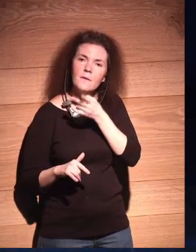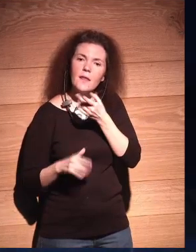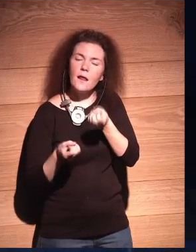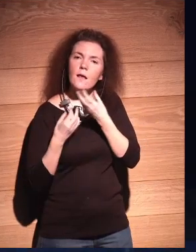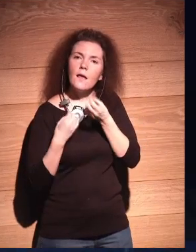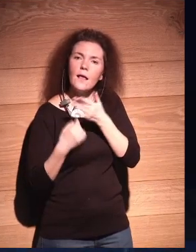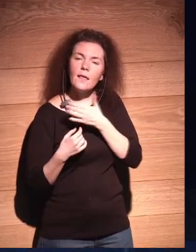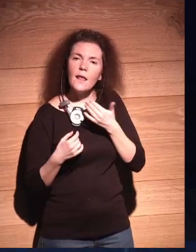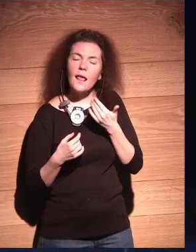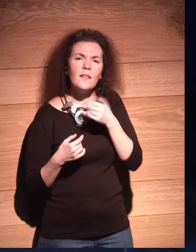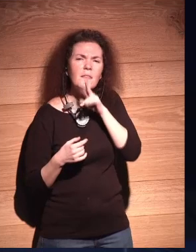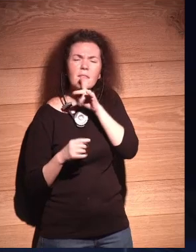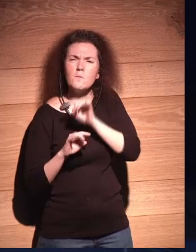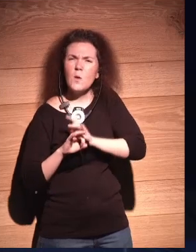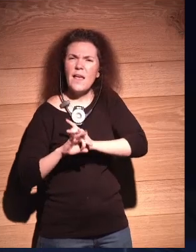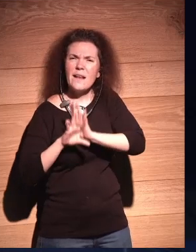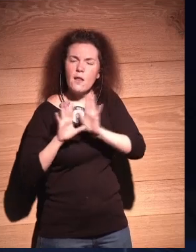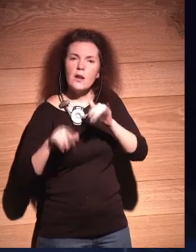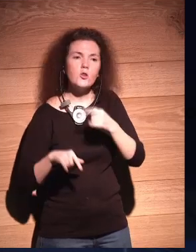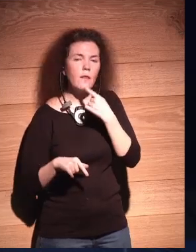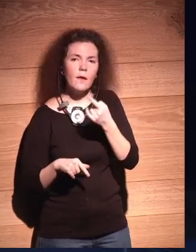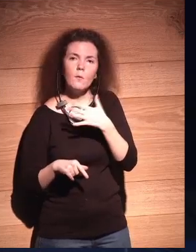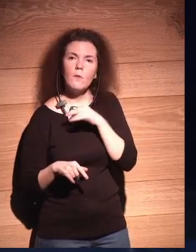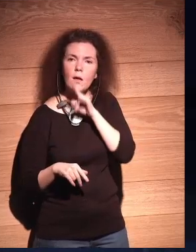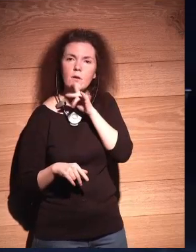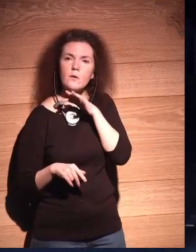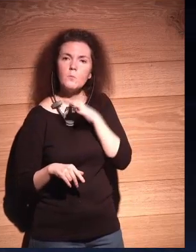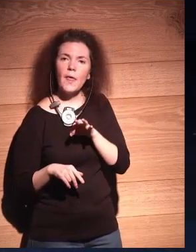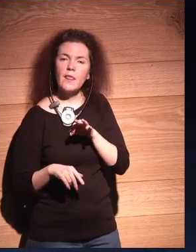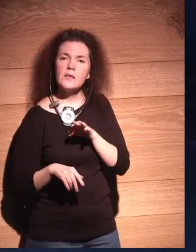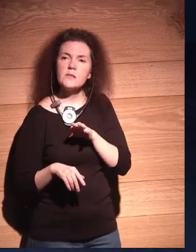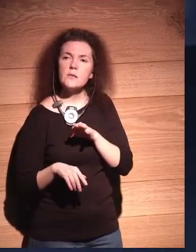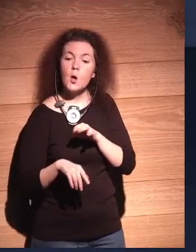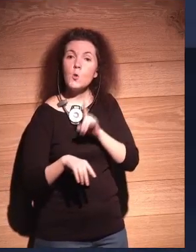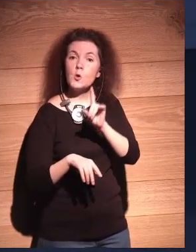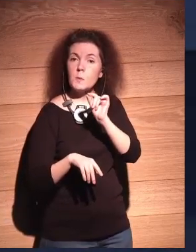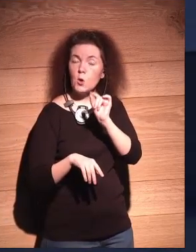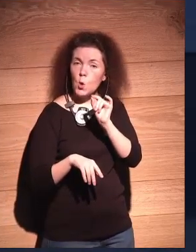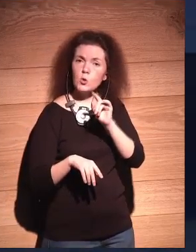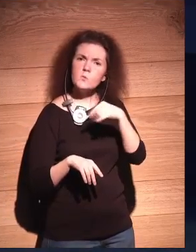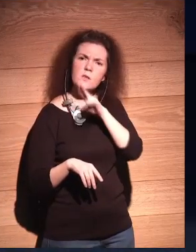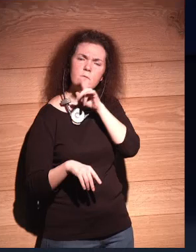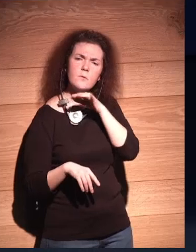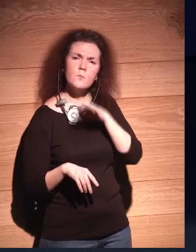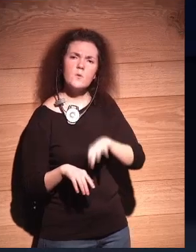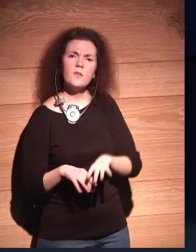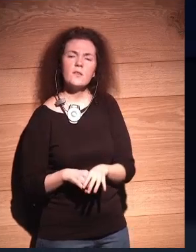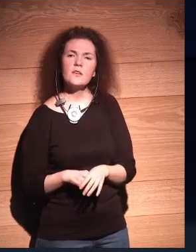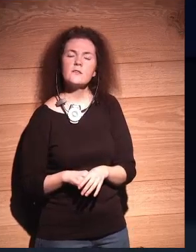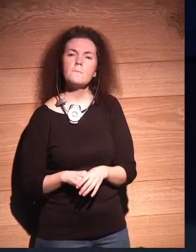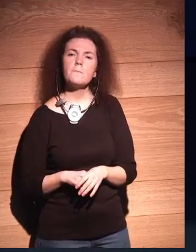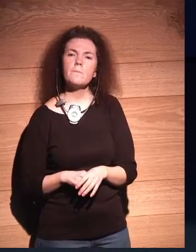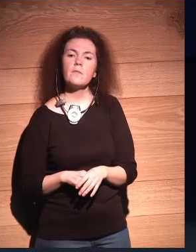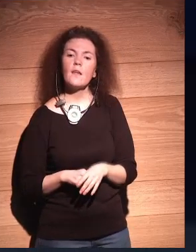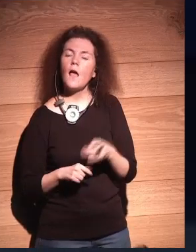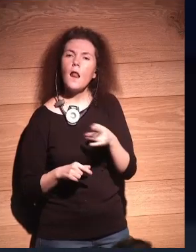speak every few minutes as well, which he did. And he told, he told some things about what had happened in prison